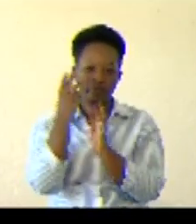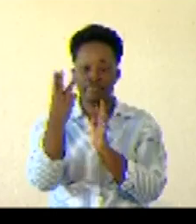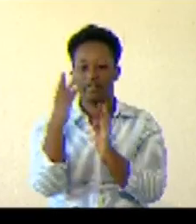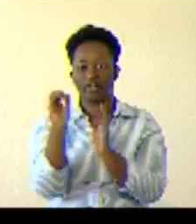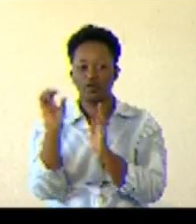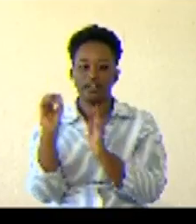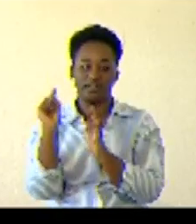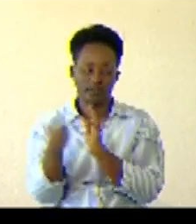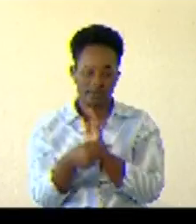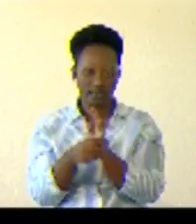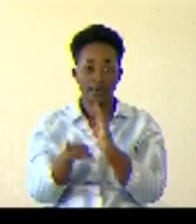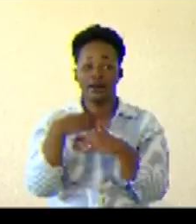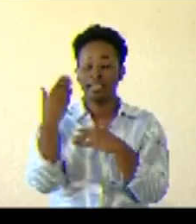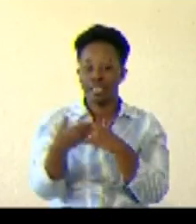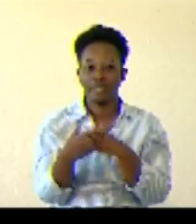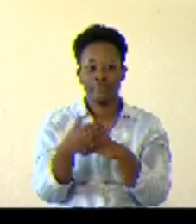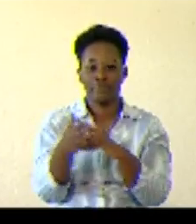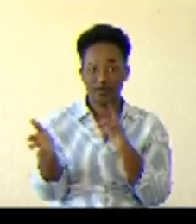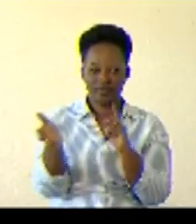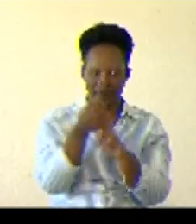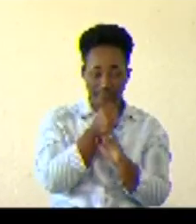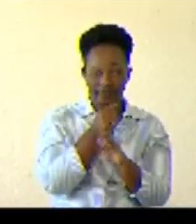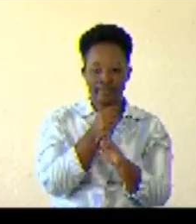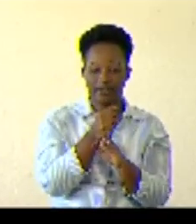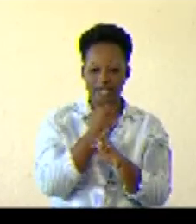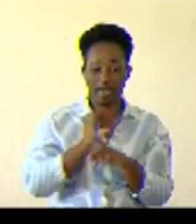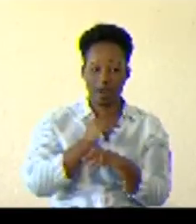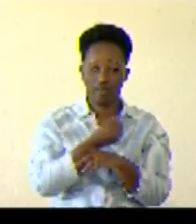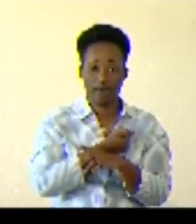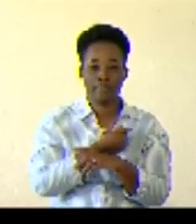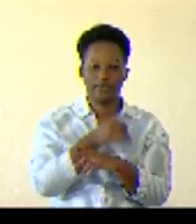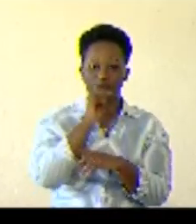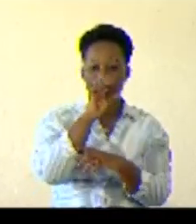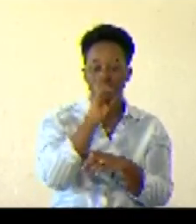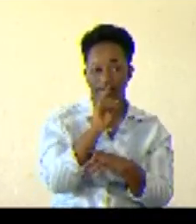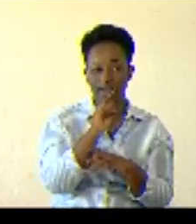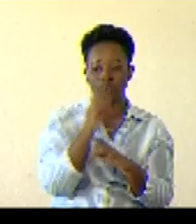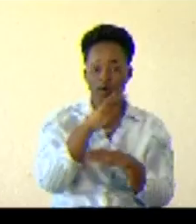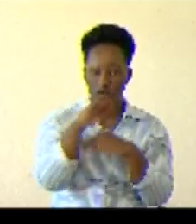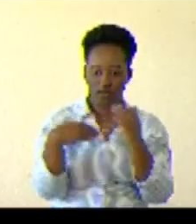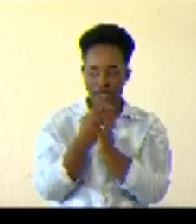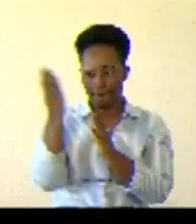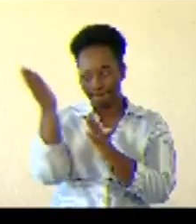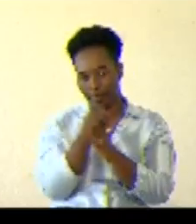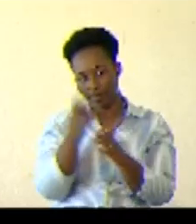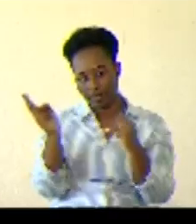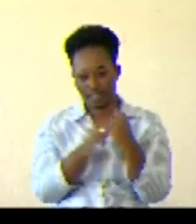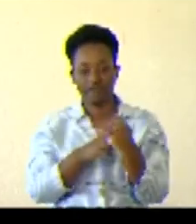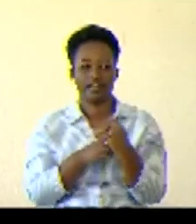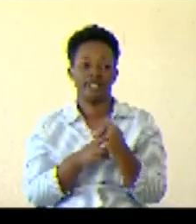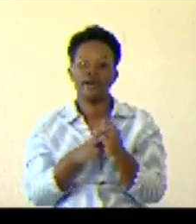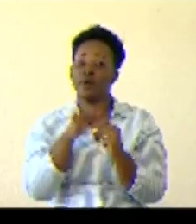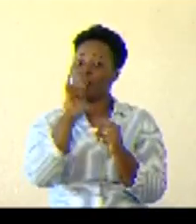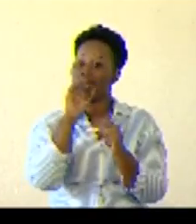1,400,000. So to get our disposable income, divide by 7. If you divide by 7, we shall have our